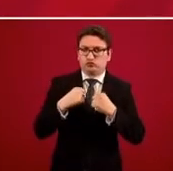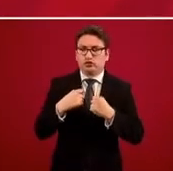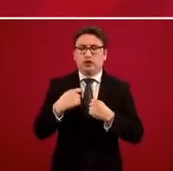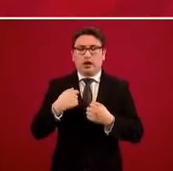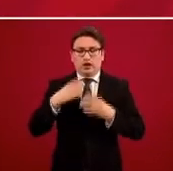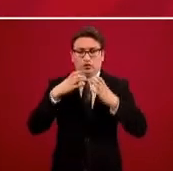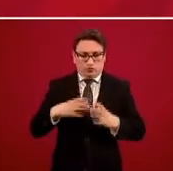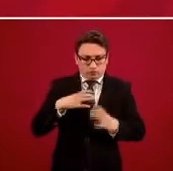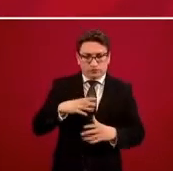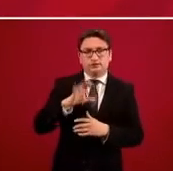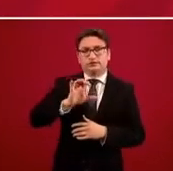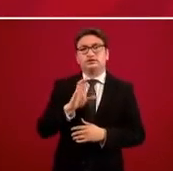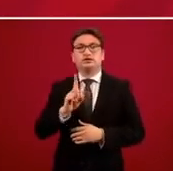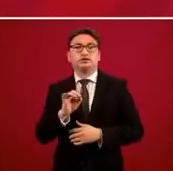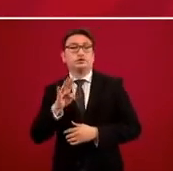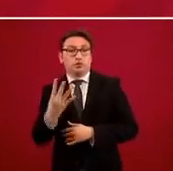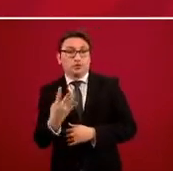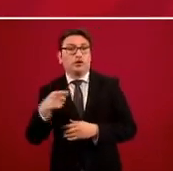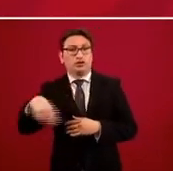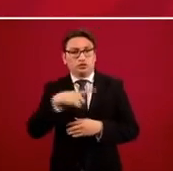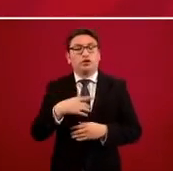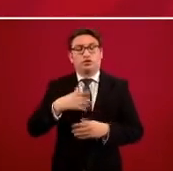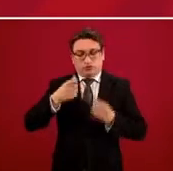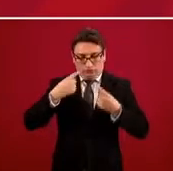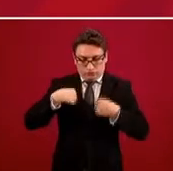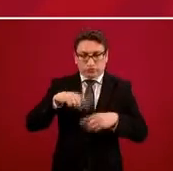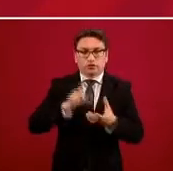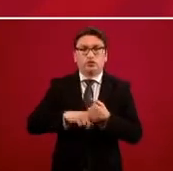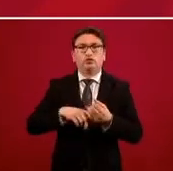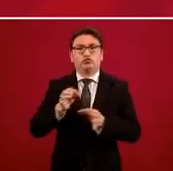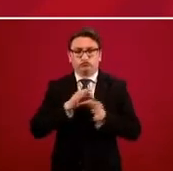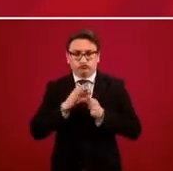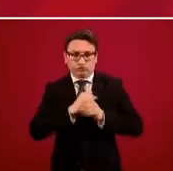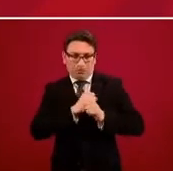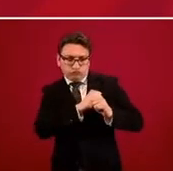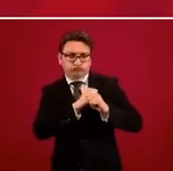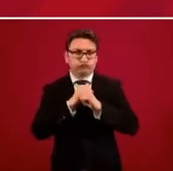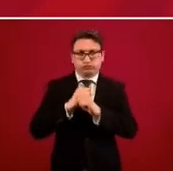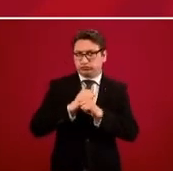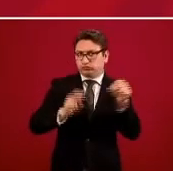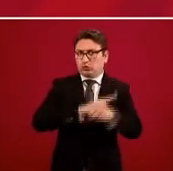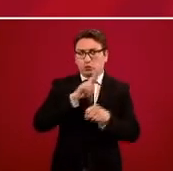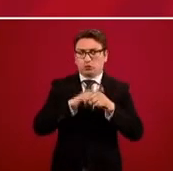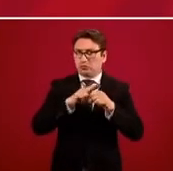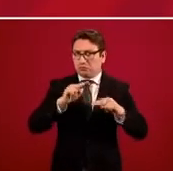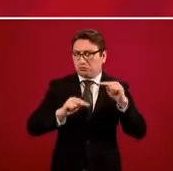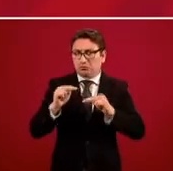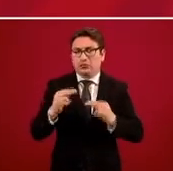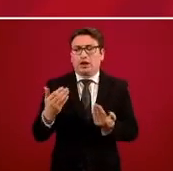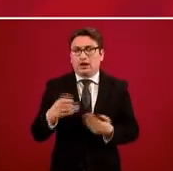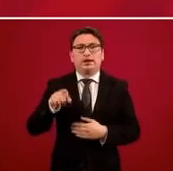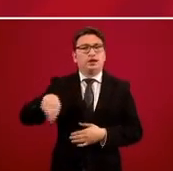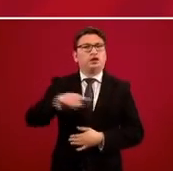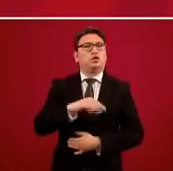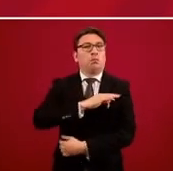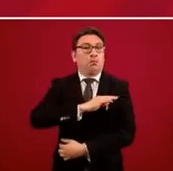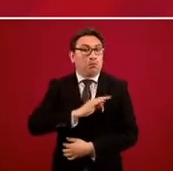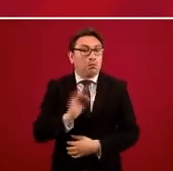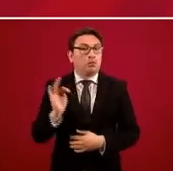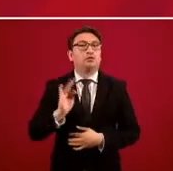treatment and they are under perfect control and very stable conditions, all within normal